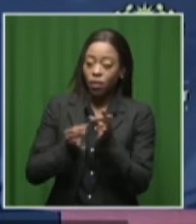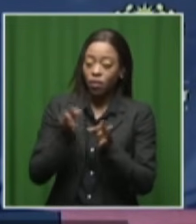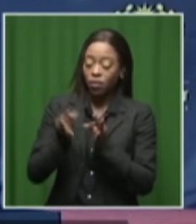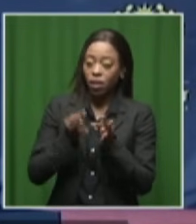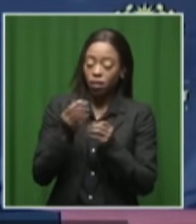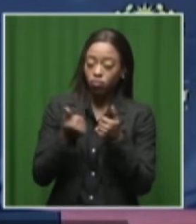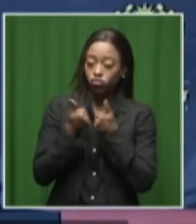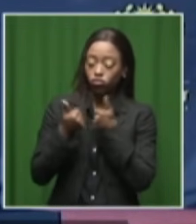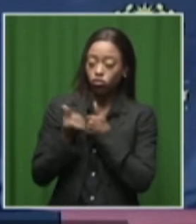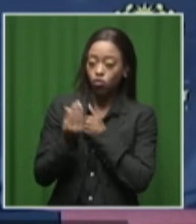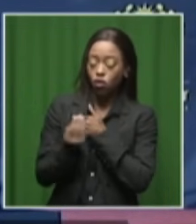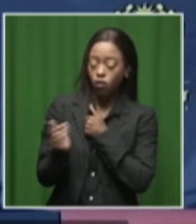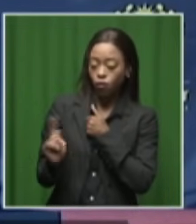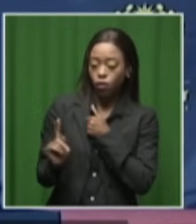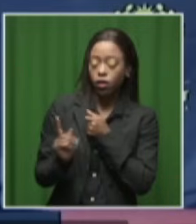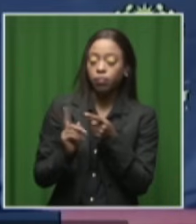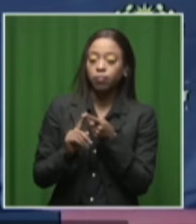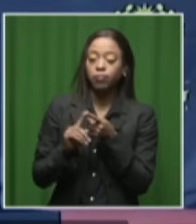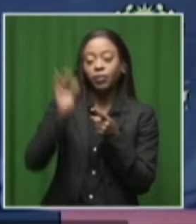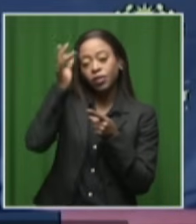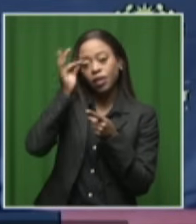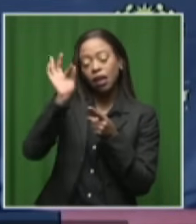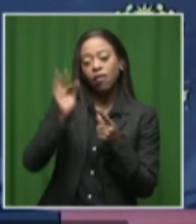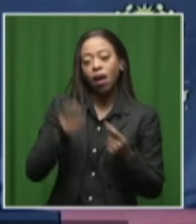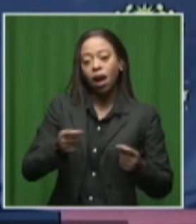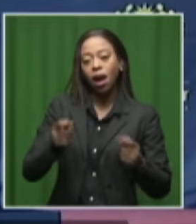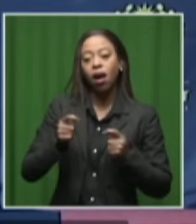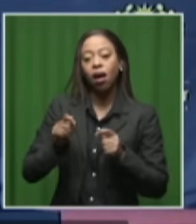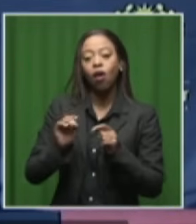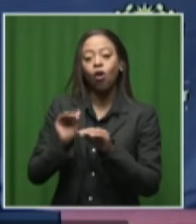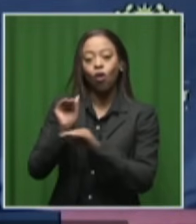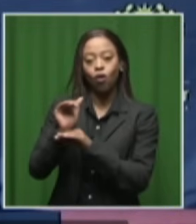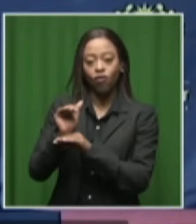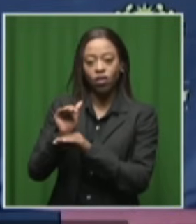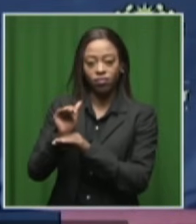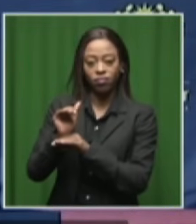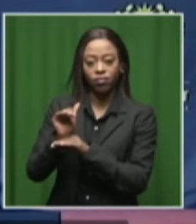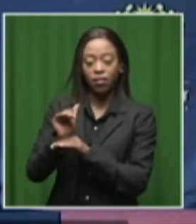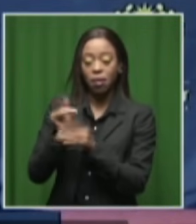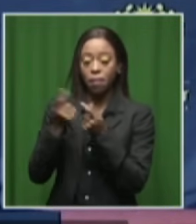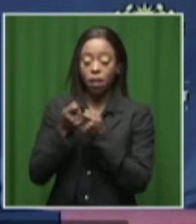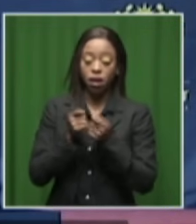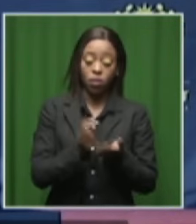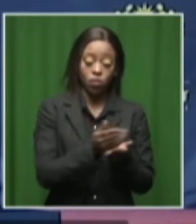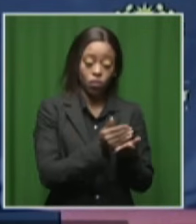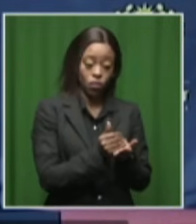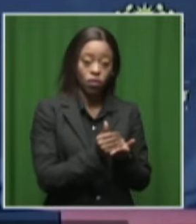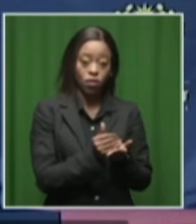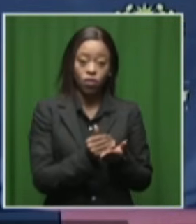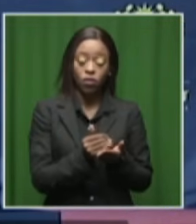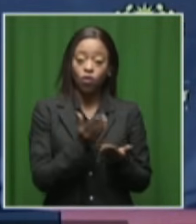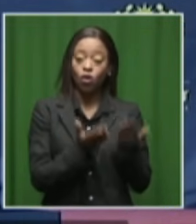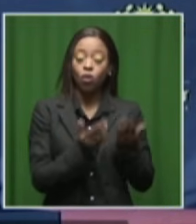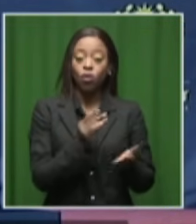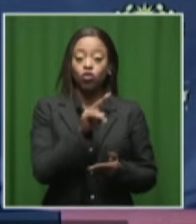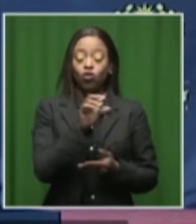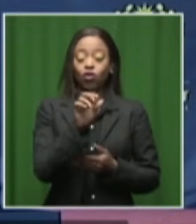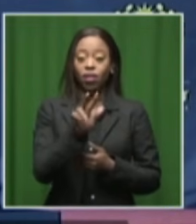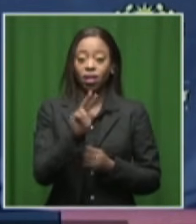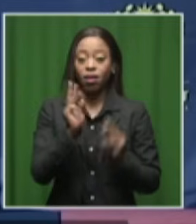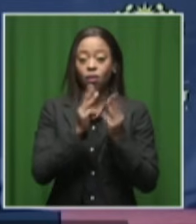follows. Government spending exceeded revenue since the 2008 global financial